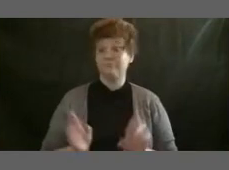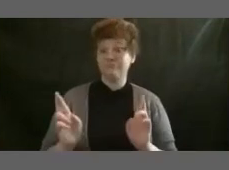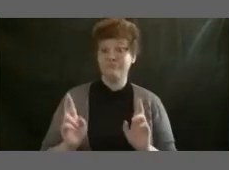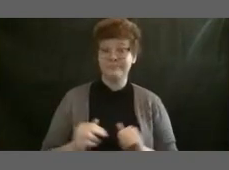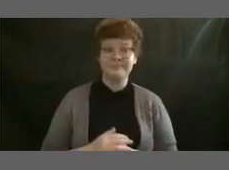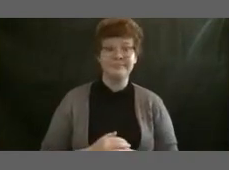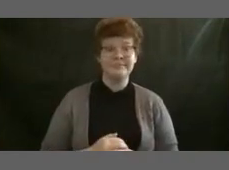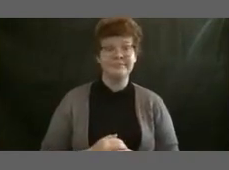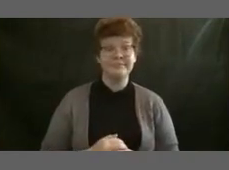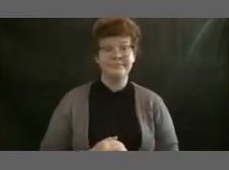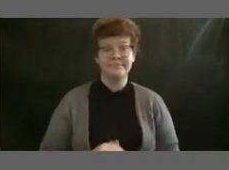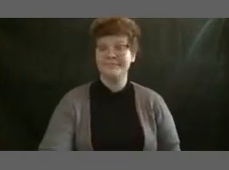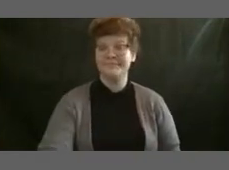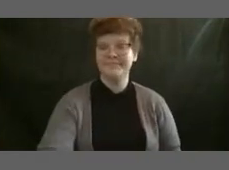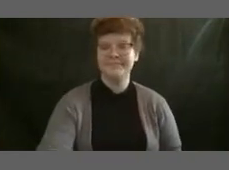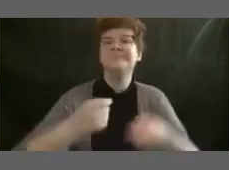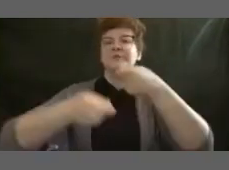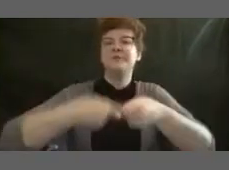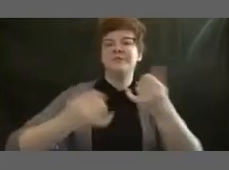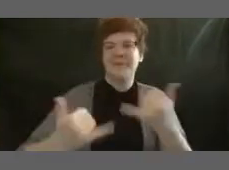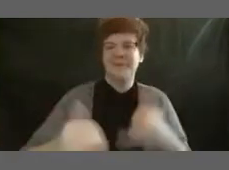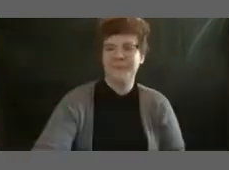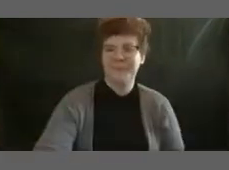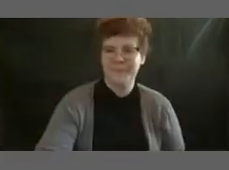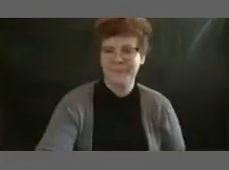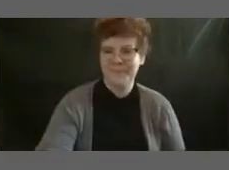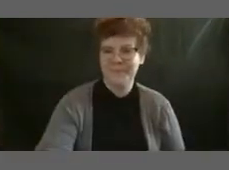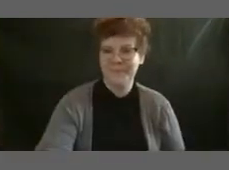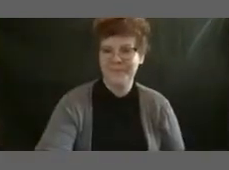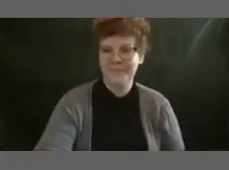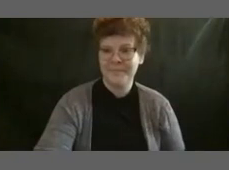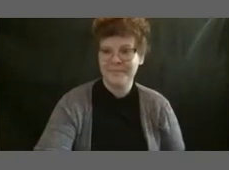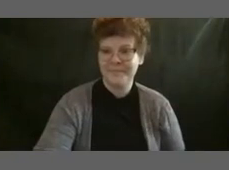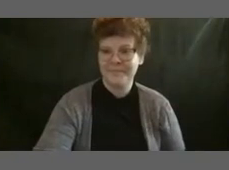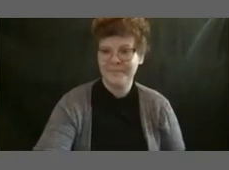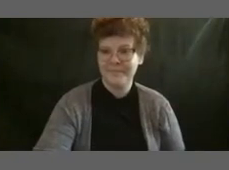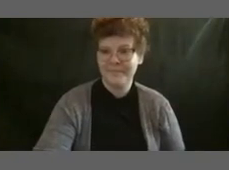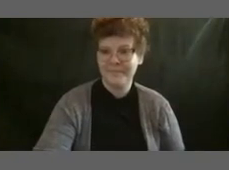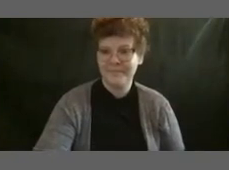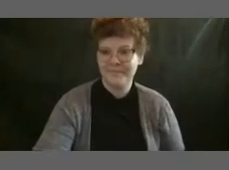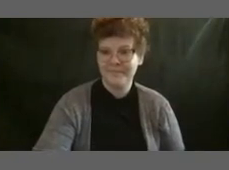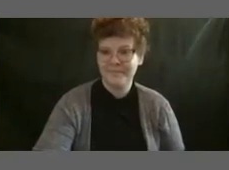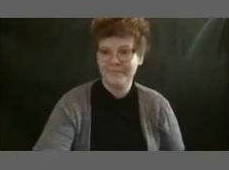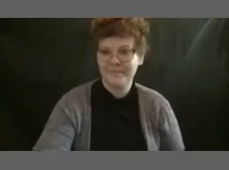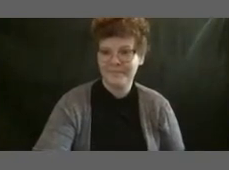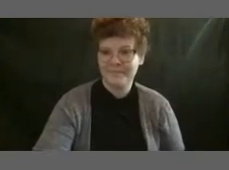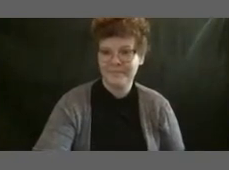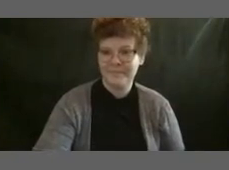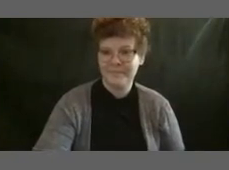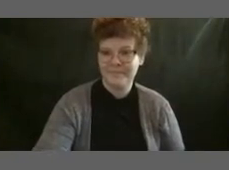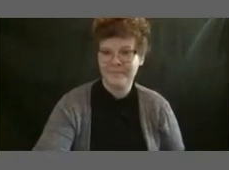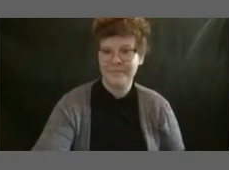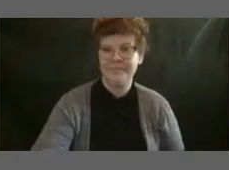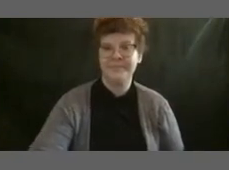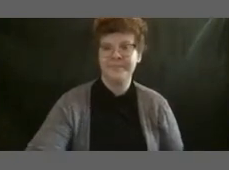orange. Okay. So I can close that. And now I'm going to go ahead and I'm going to open up the